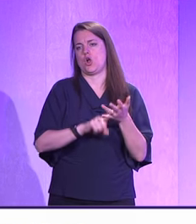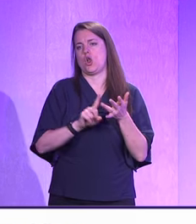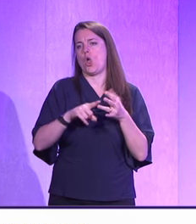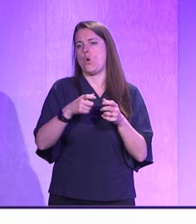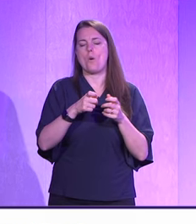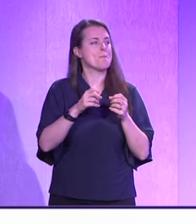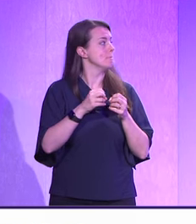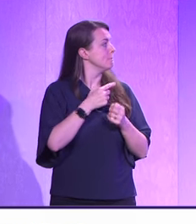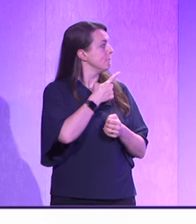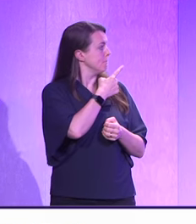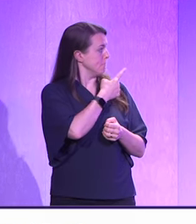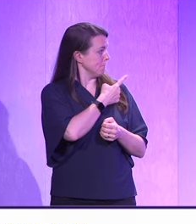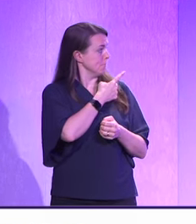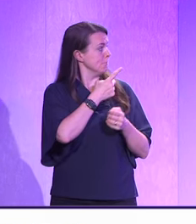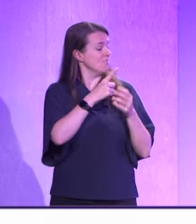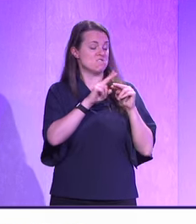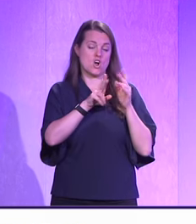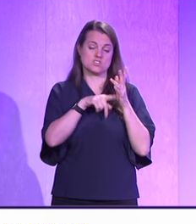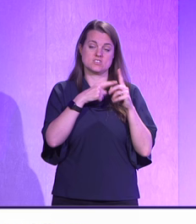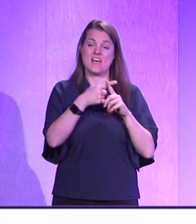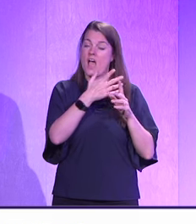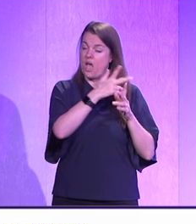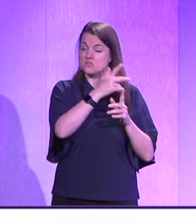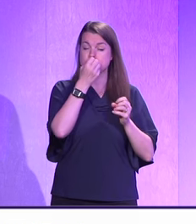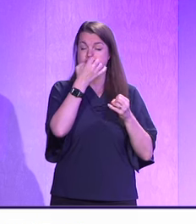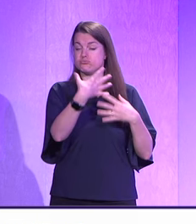success story. It's brilliant. It's absolutely brilliant. It's super inspiring.